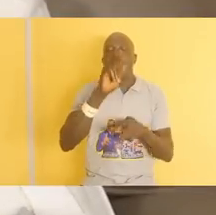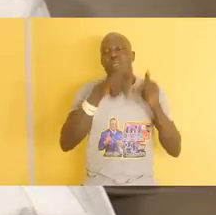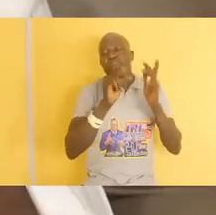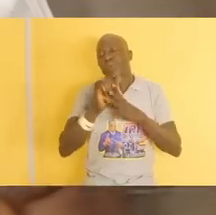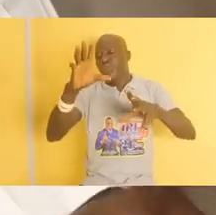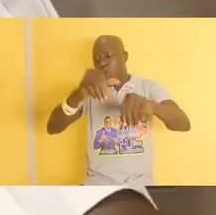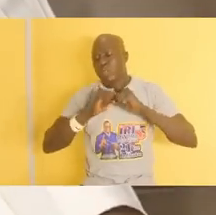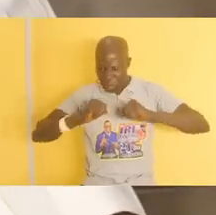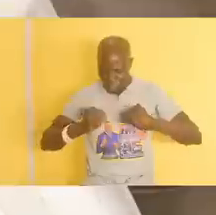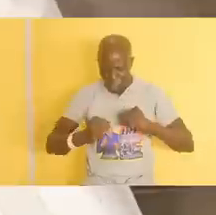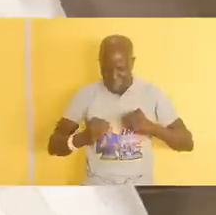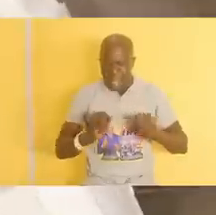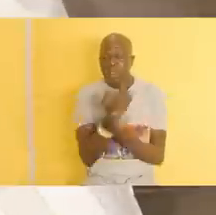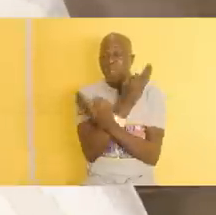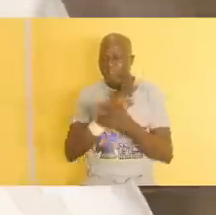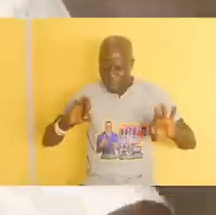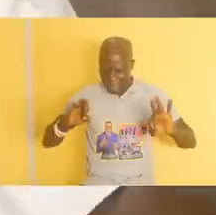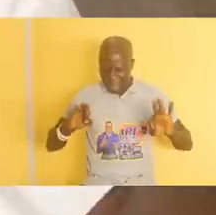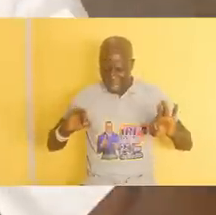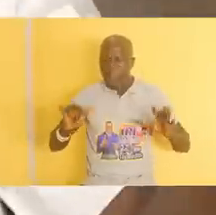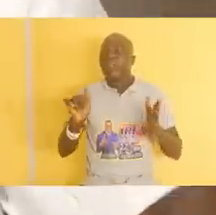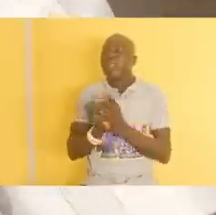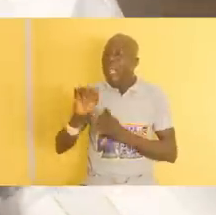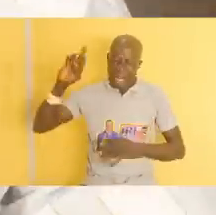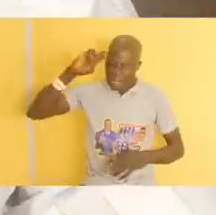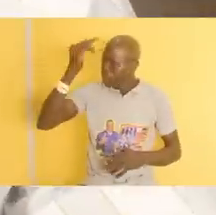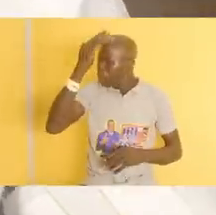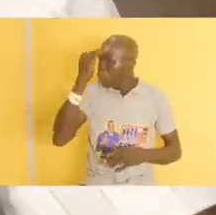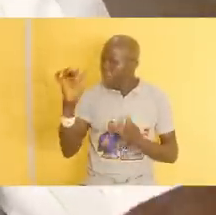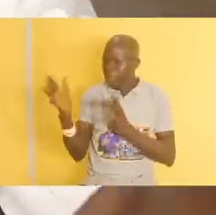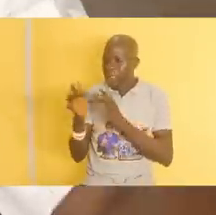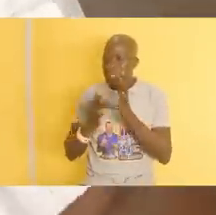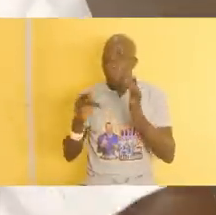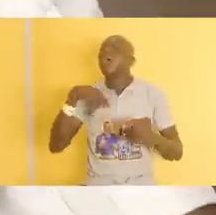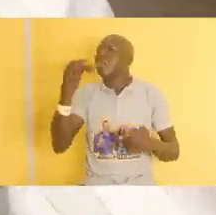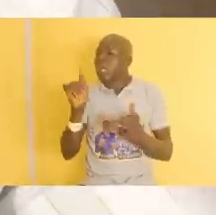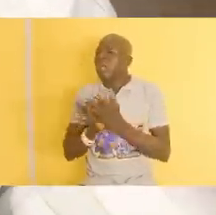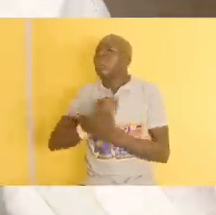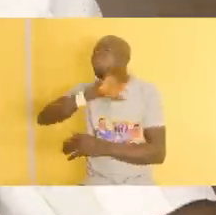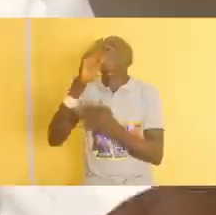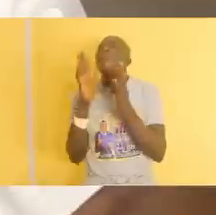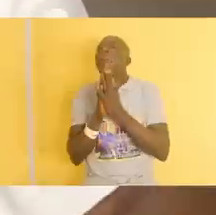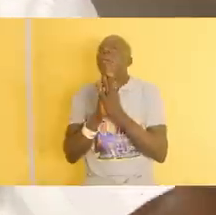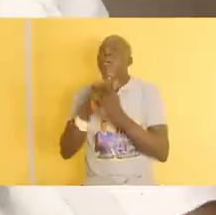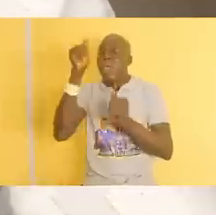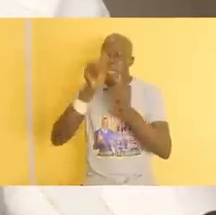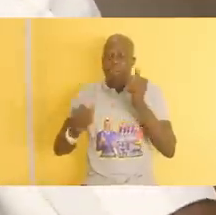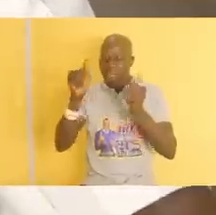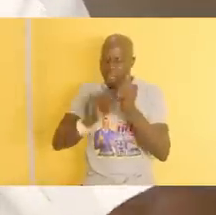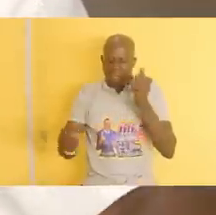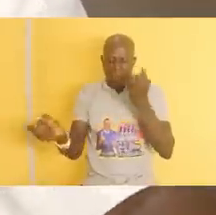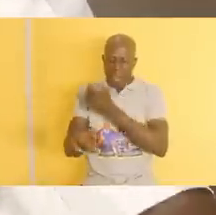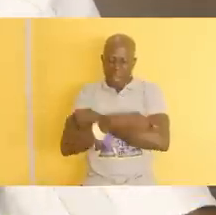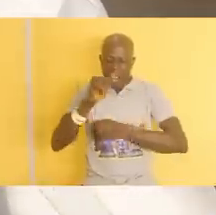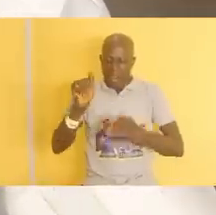you receive power. Your film that you make it to free. And about what Jesus said. Know what that Jesus said. Emma badura. Pray. Make go at